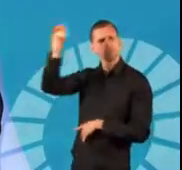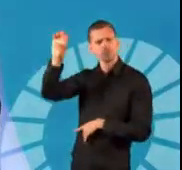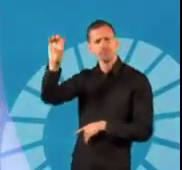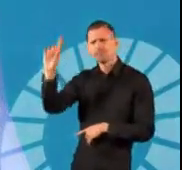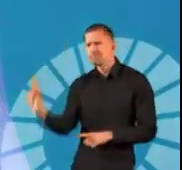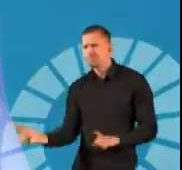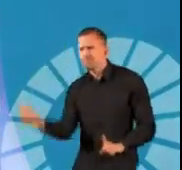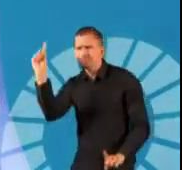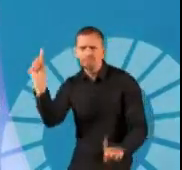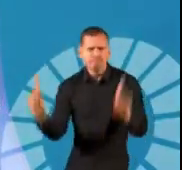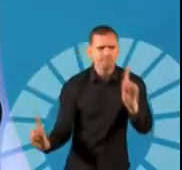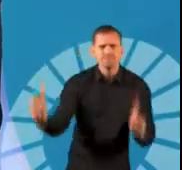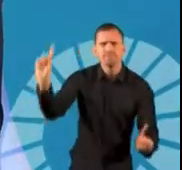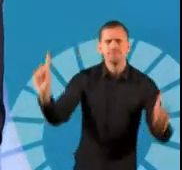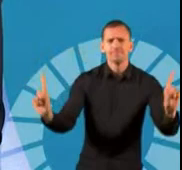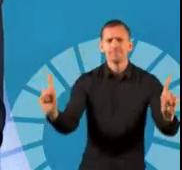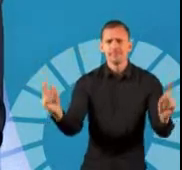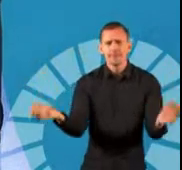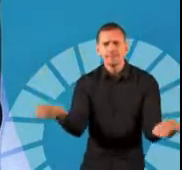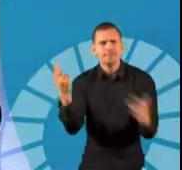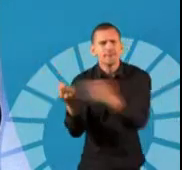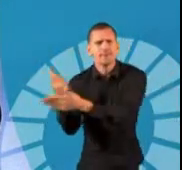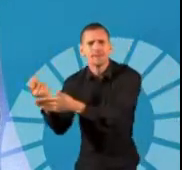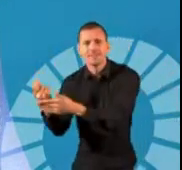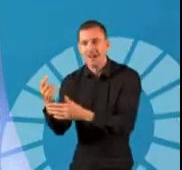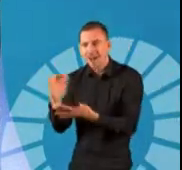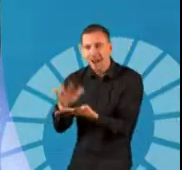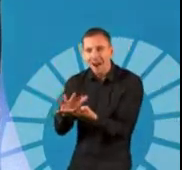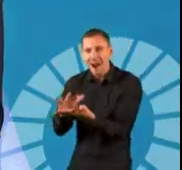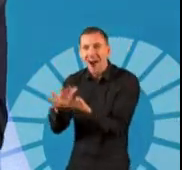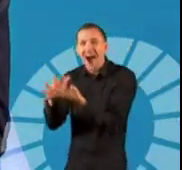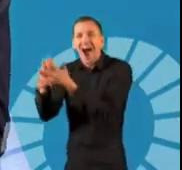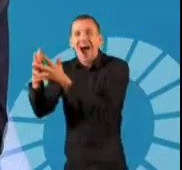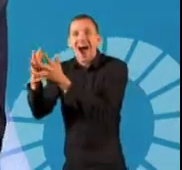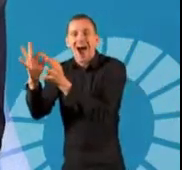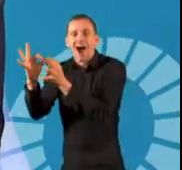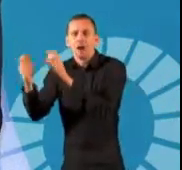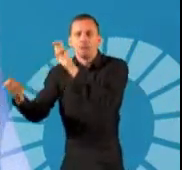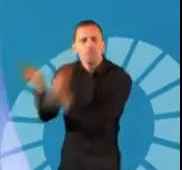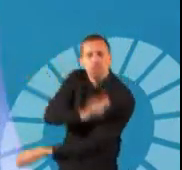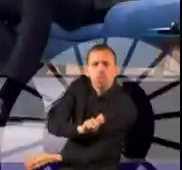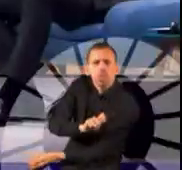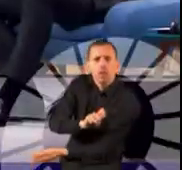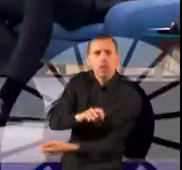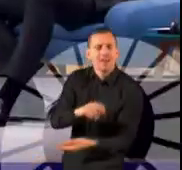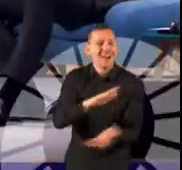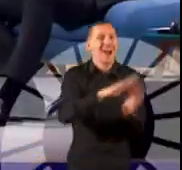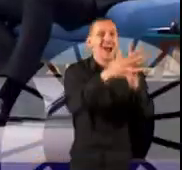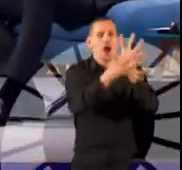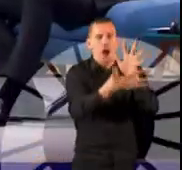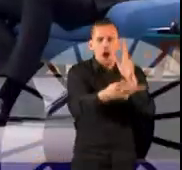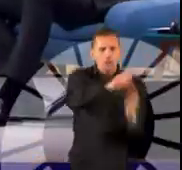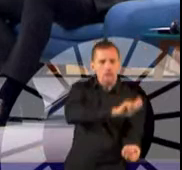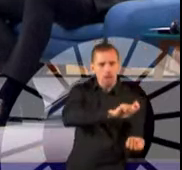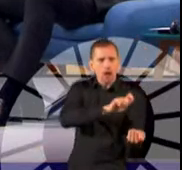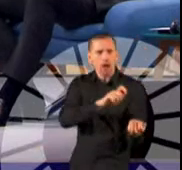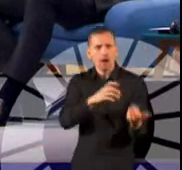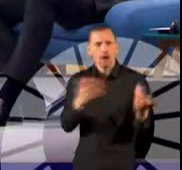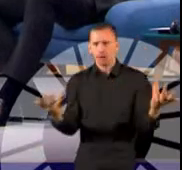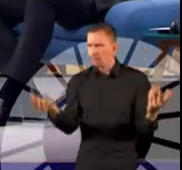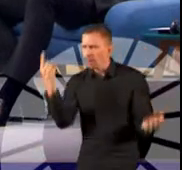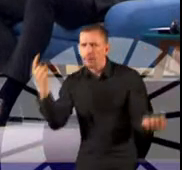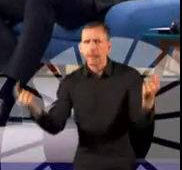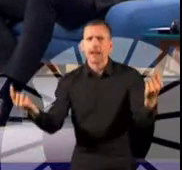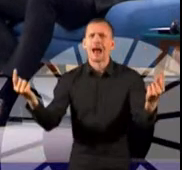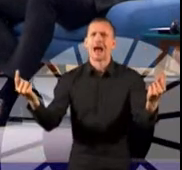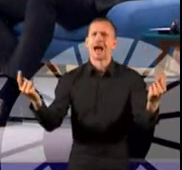some attempts to try and call into question progress which we have made in the past, progress which we have worked for. And it's at this time when